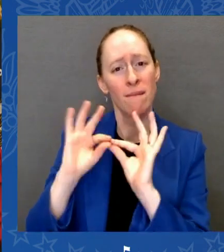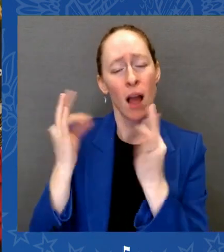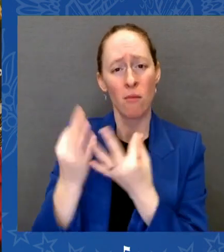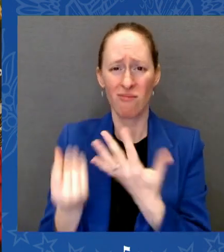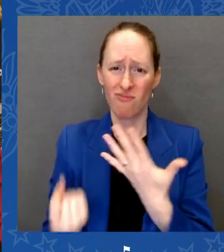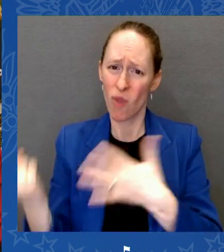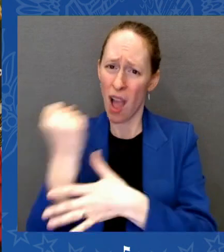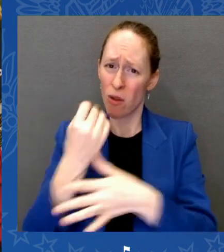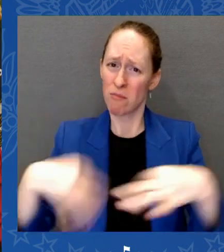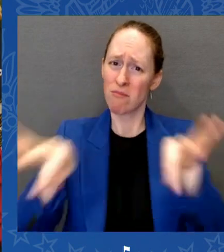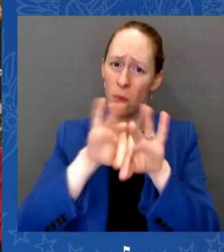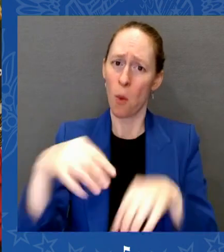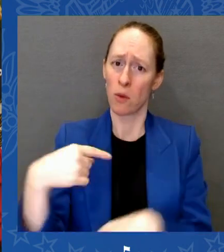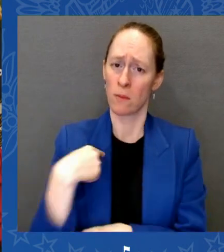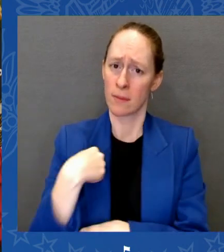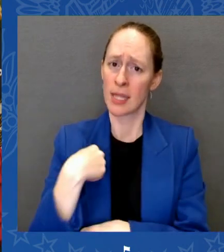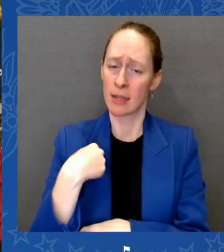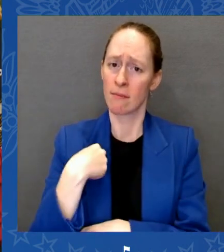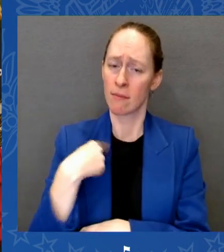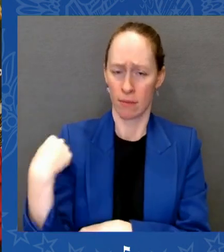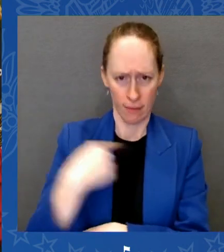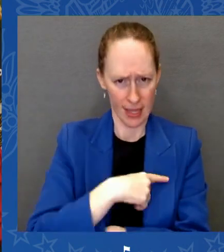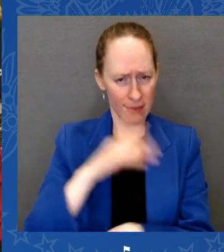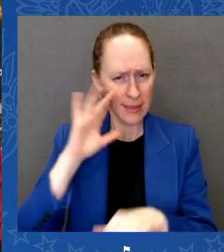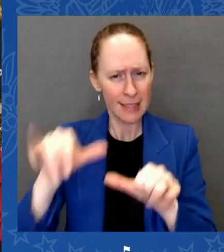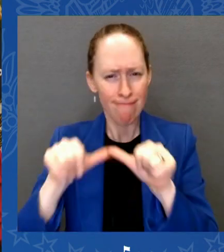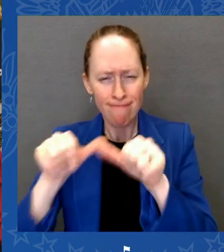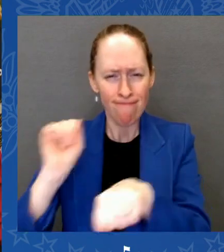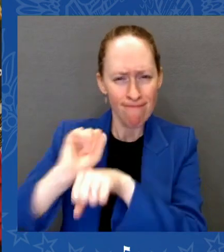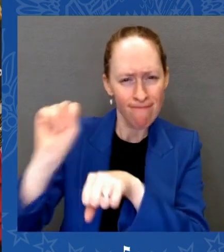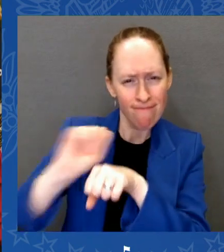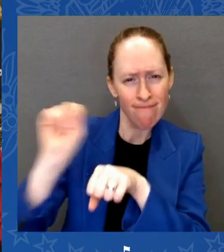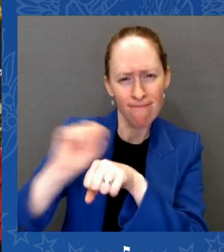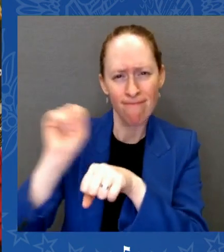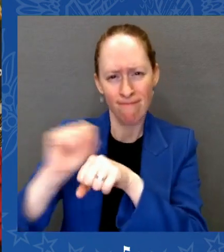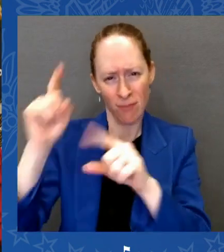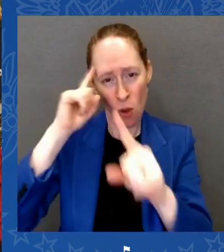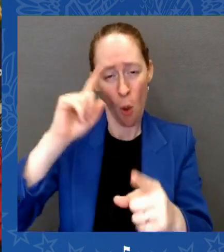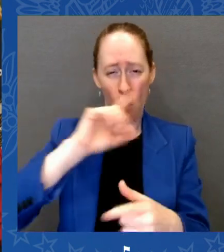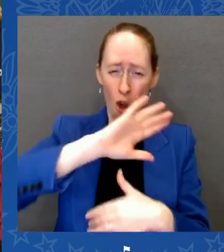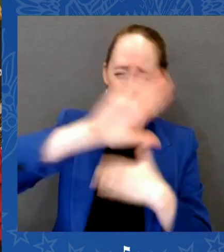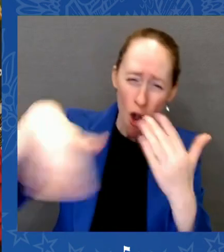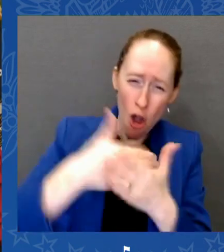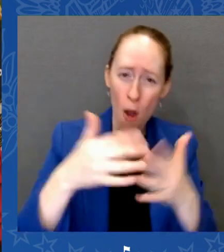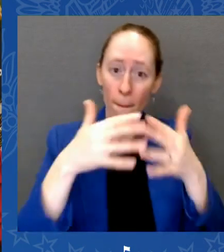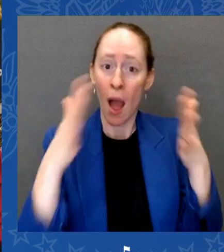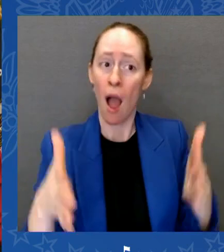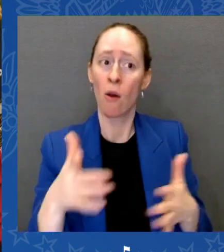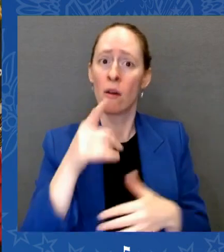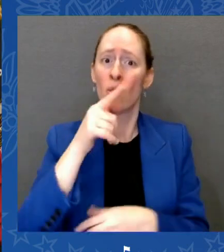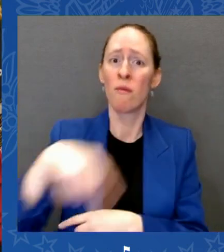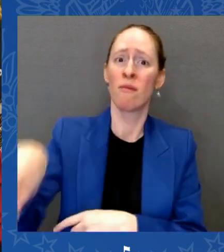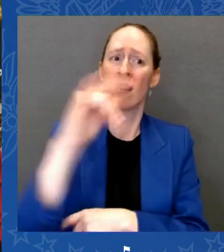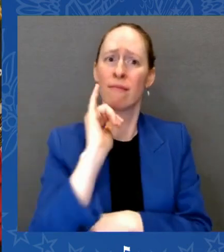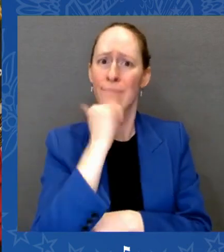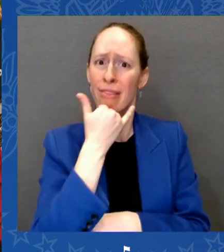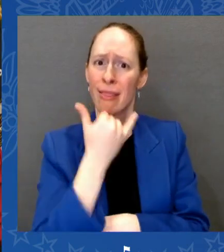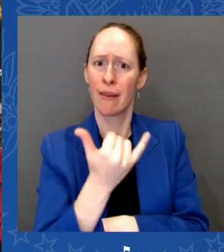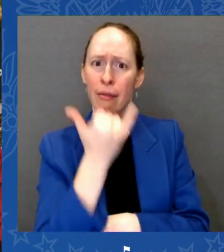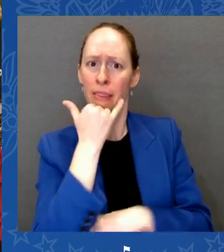American who continues to endure such an injustice. We also want to prevent any more American families from suffering this pain and